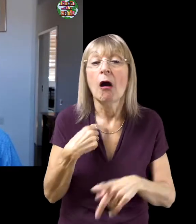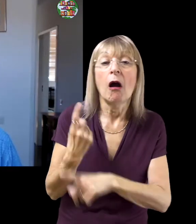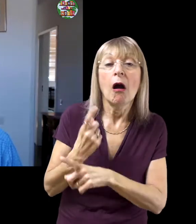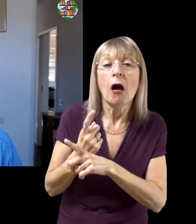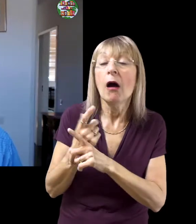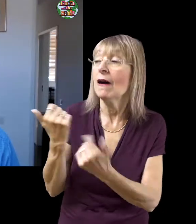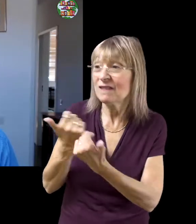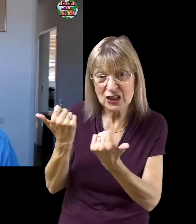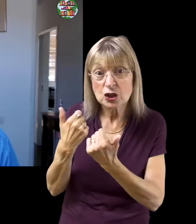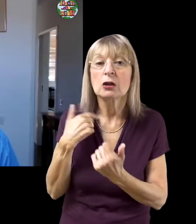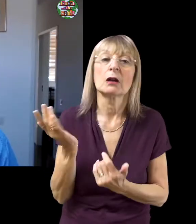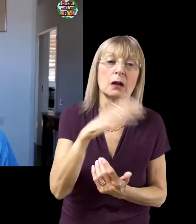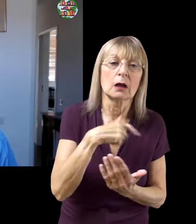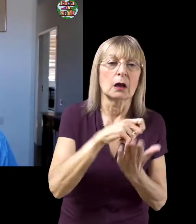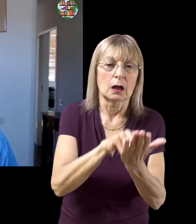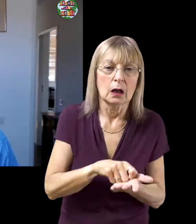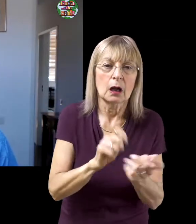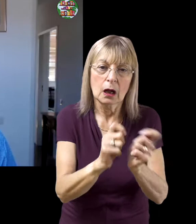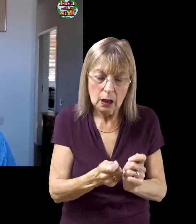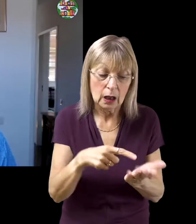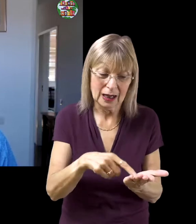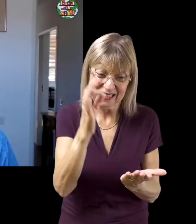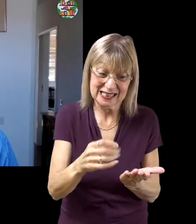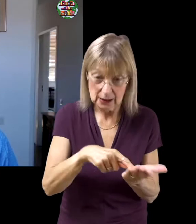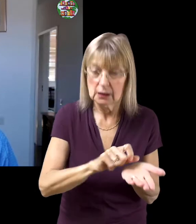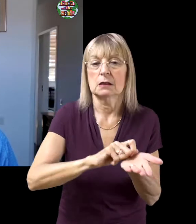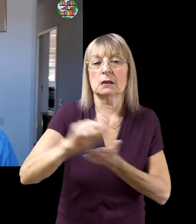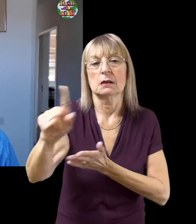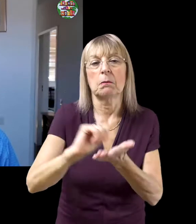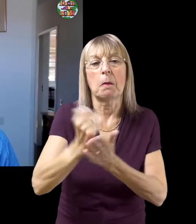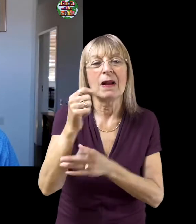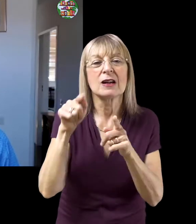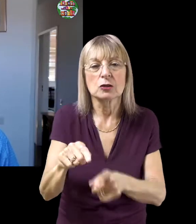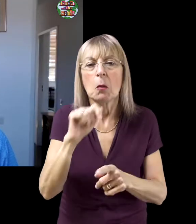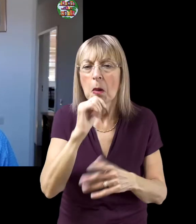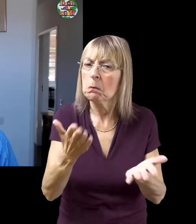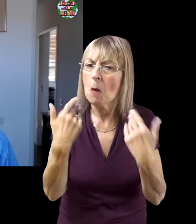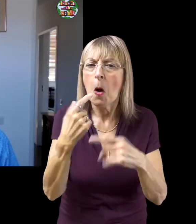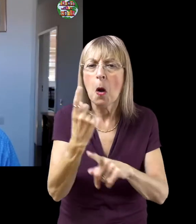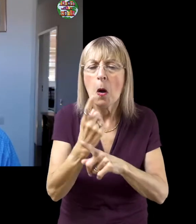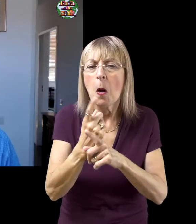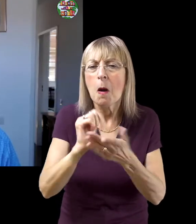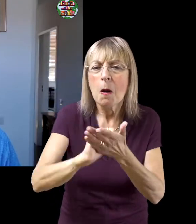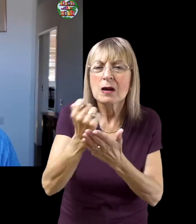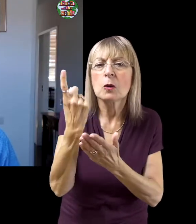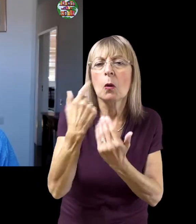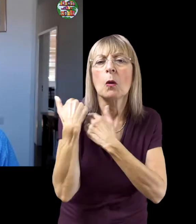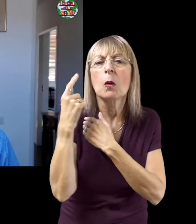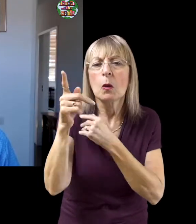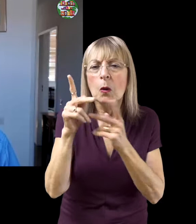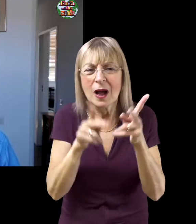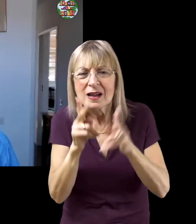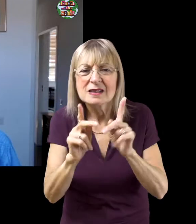then I'll take that discussion and I'll make the version I'm going to send to the publisher, which will then there'll be further discussions